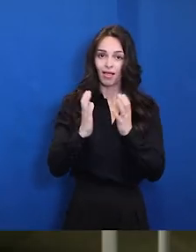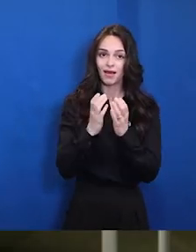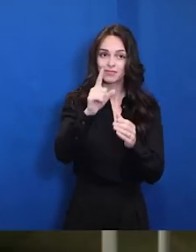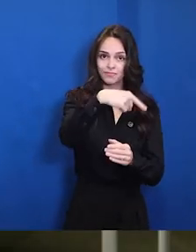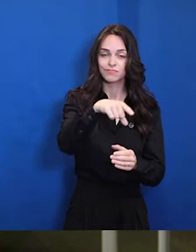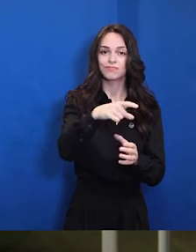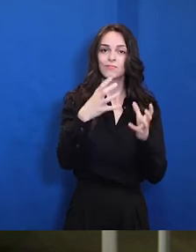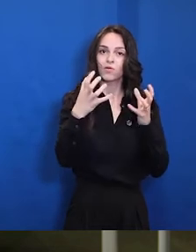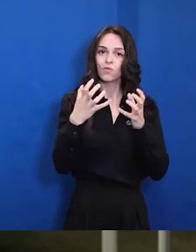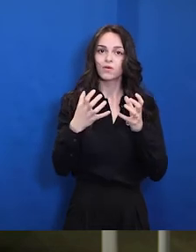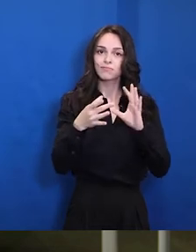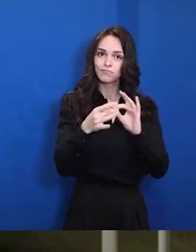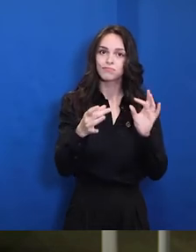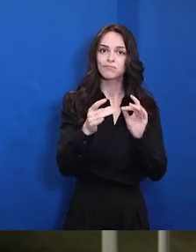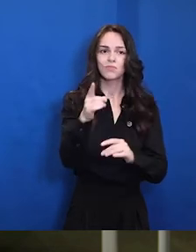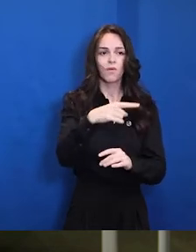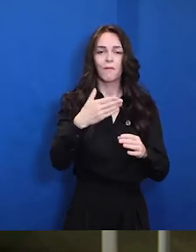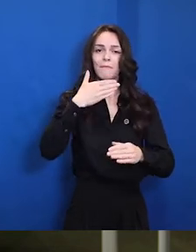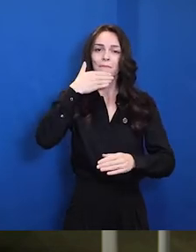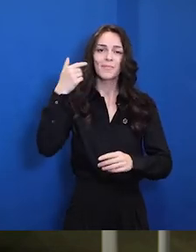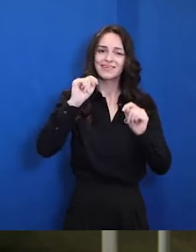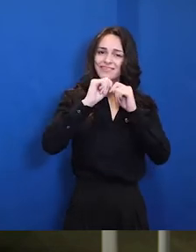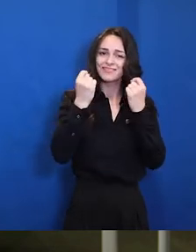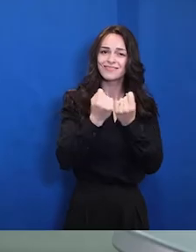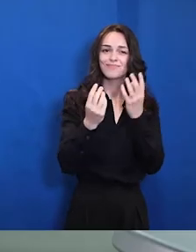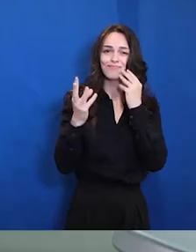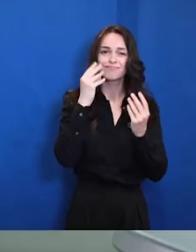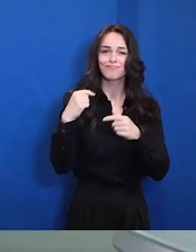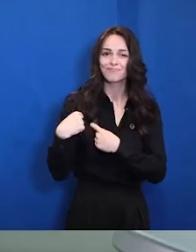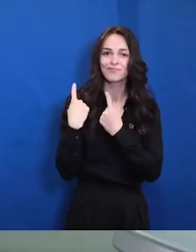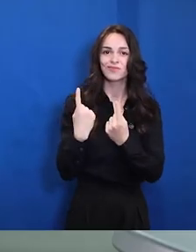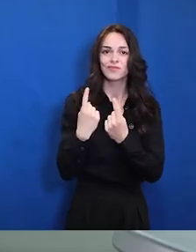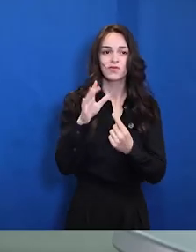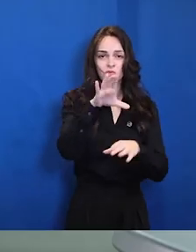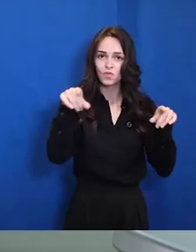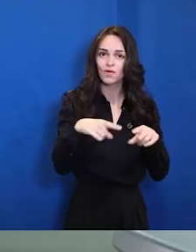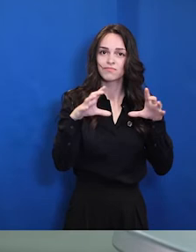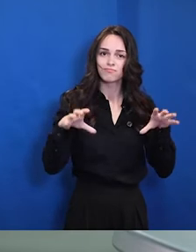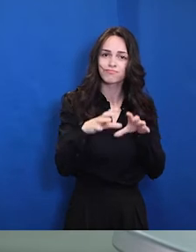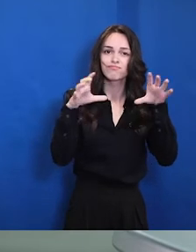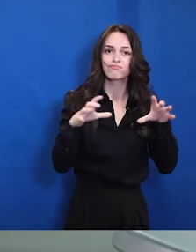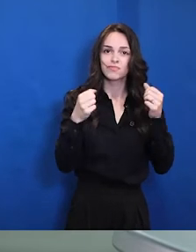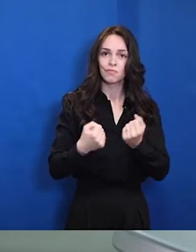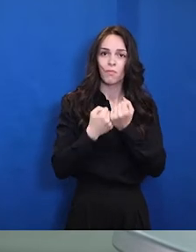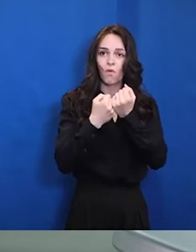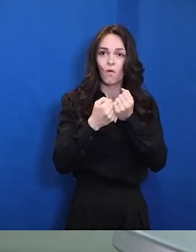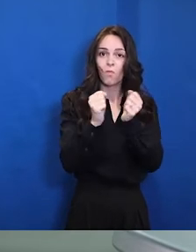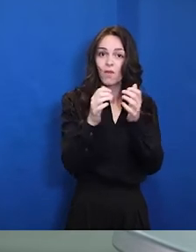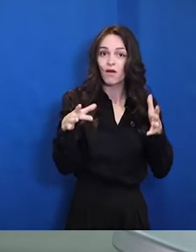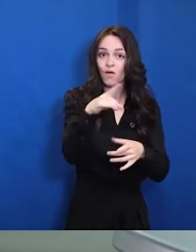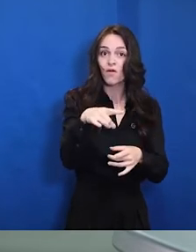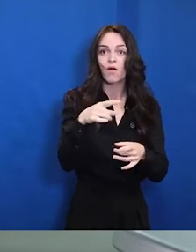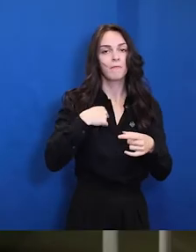classmates, I want to say that you guys are the best team ever. Without all of your unconditional support, I wouldn't